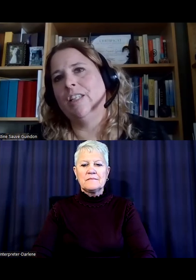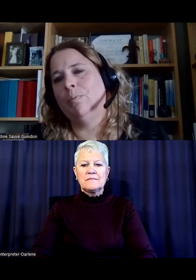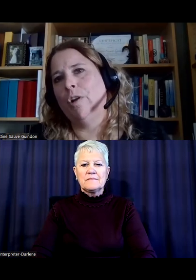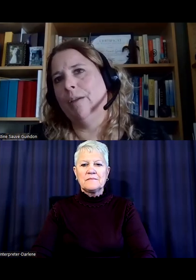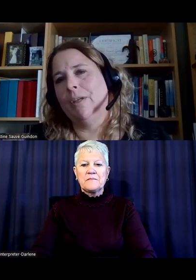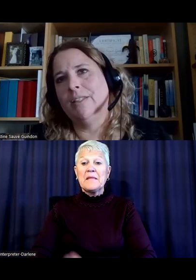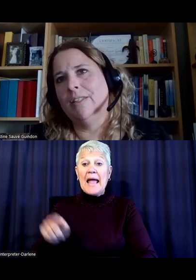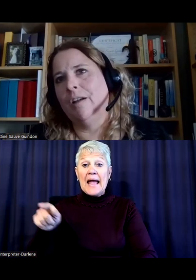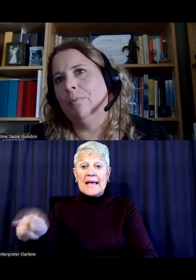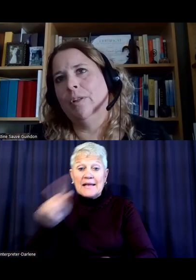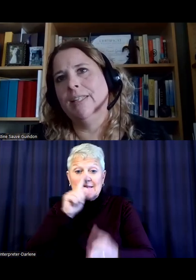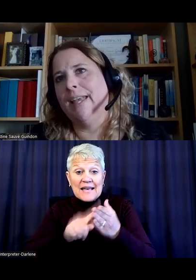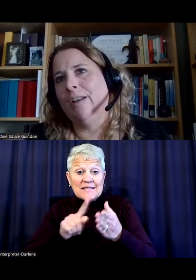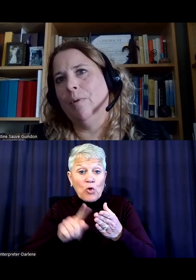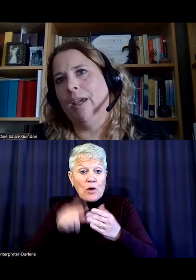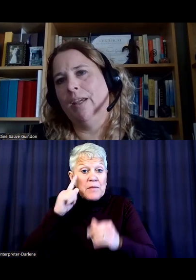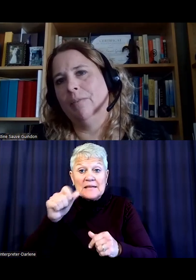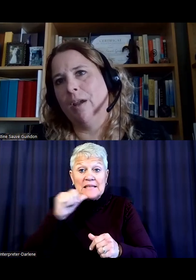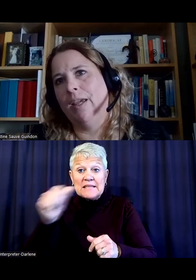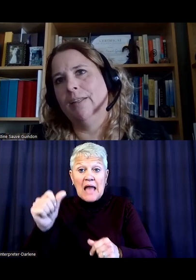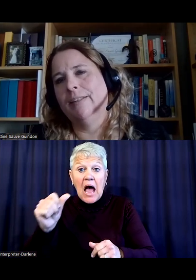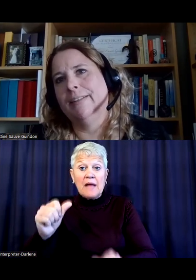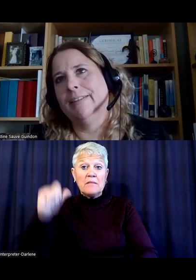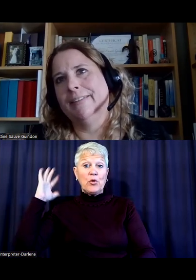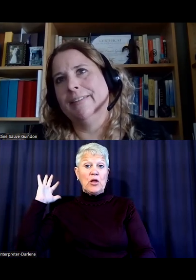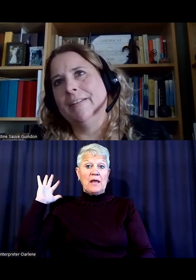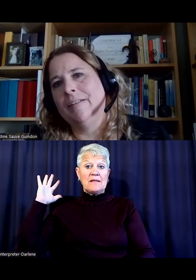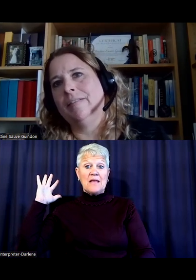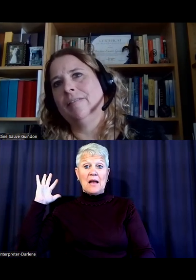And he's exploring because he's not pulling his hand away, right?